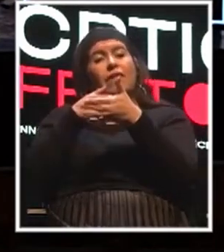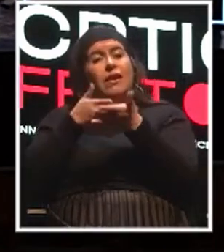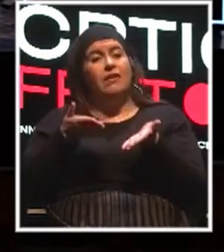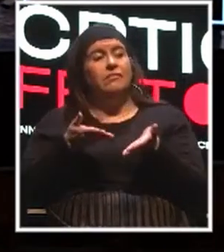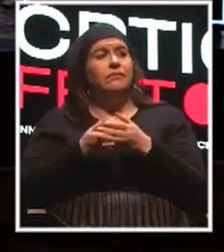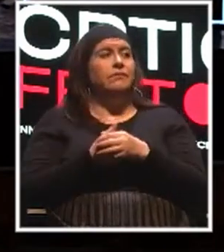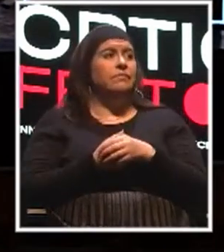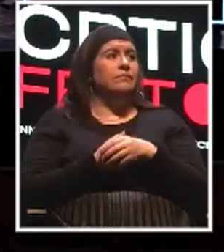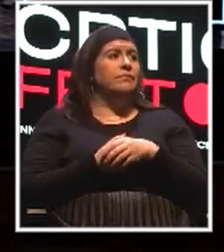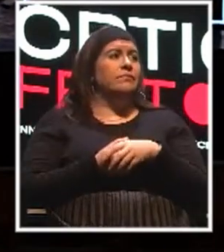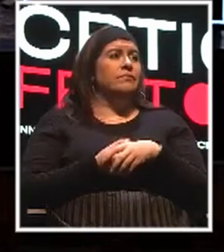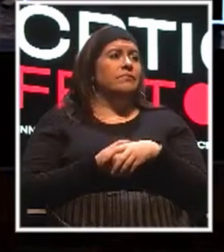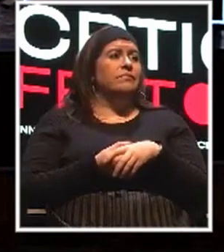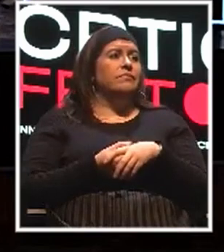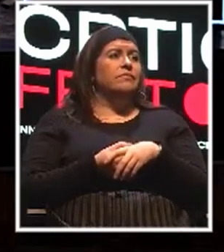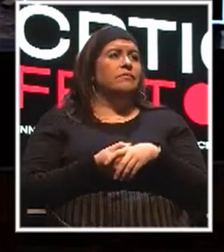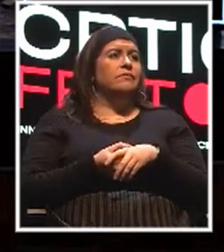How do you mean a barrier to piracy?